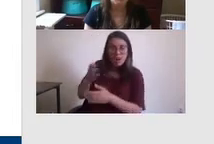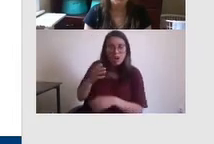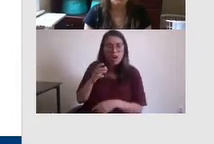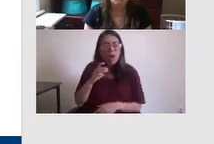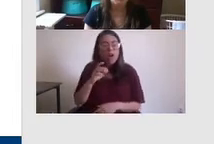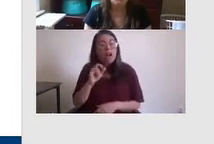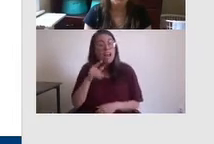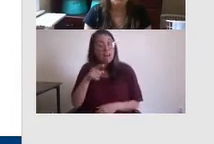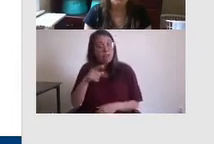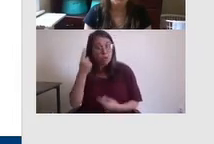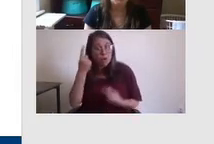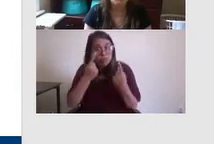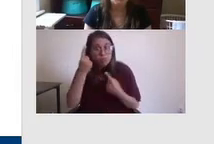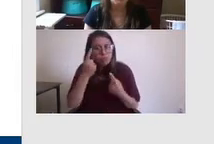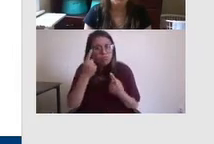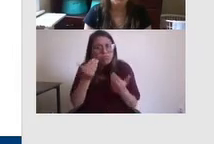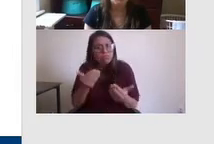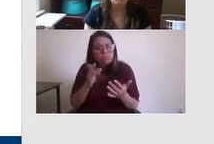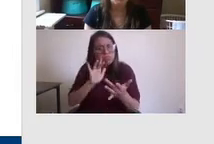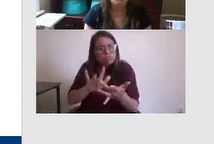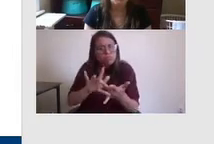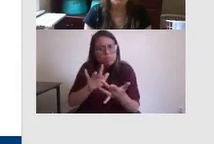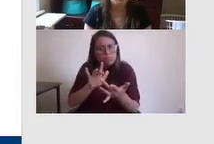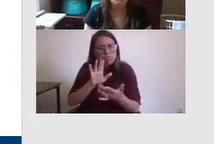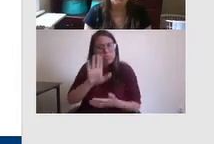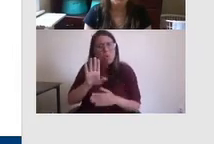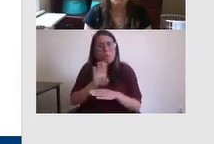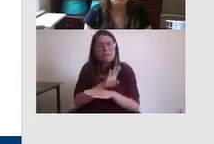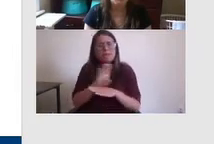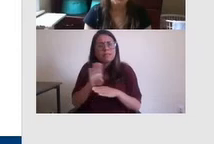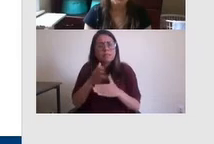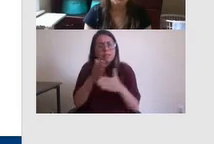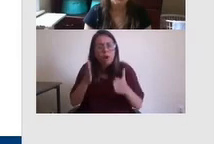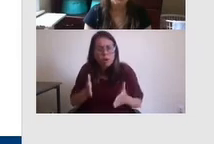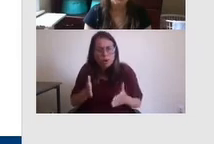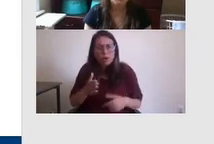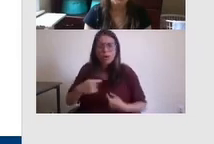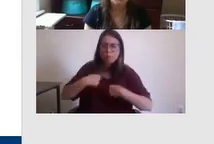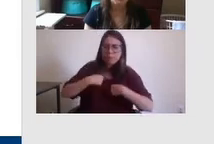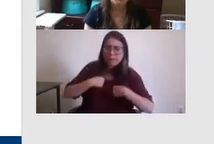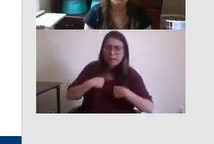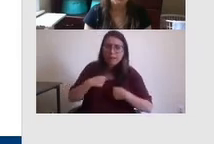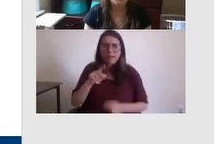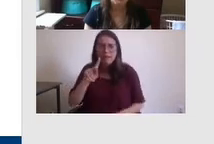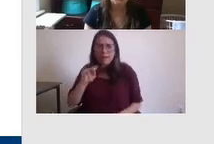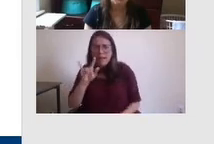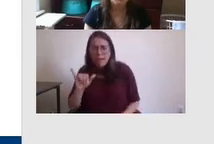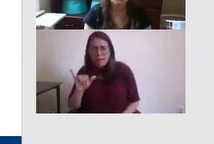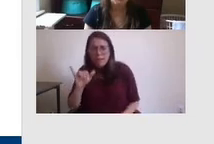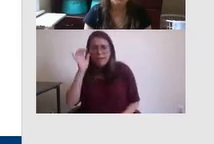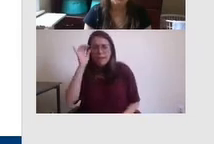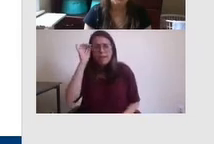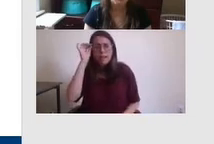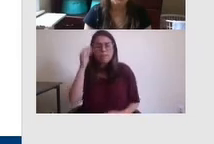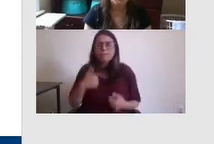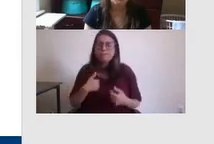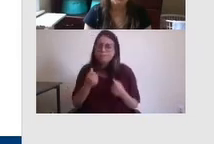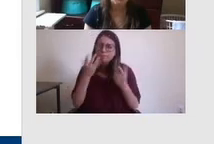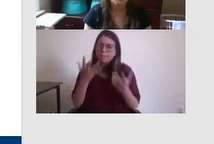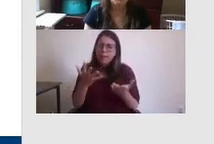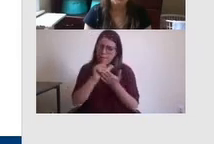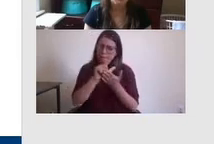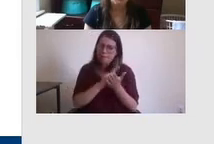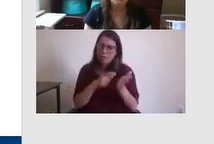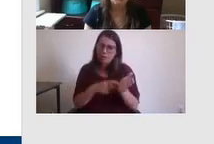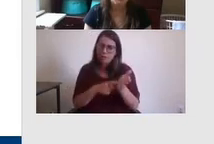to reach out to a business partner or myself or Kathy, because there's a lot of legal requirements for